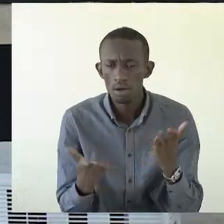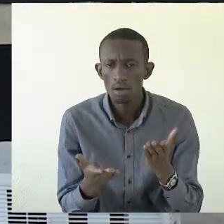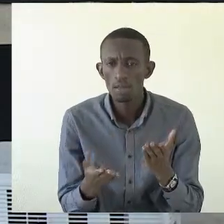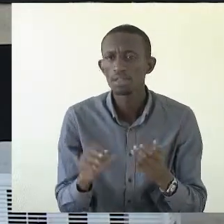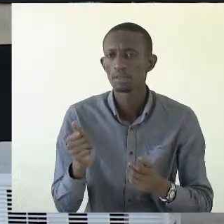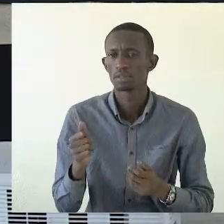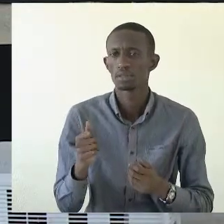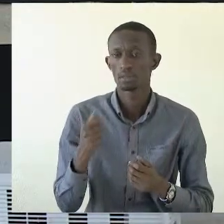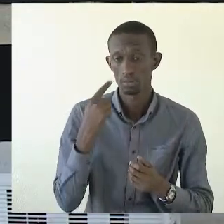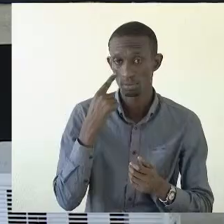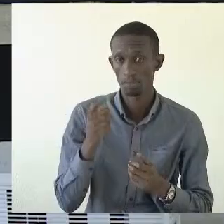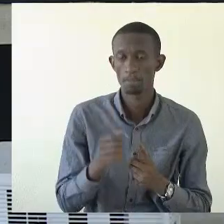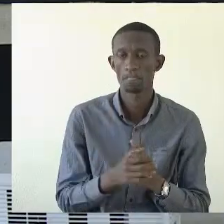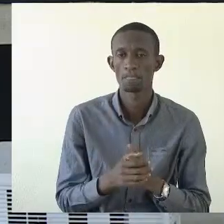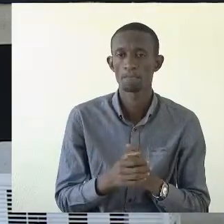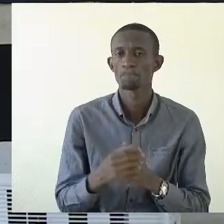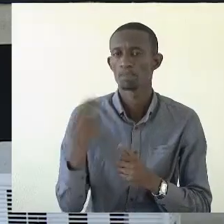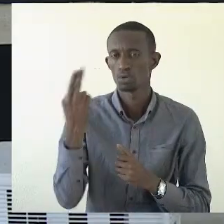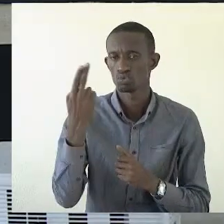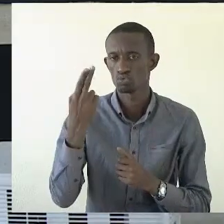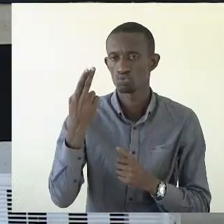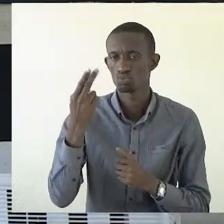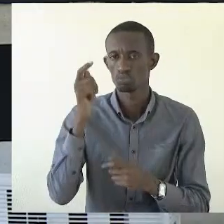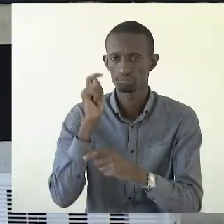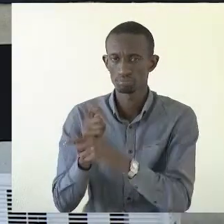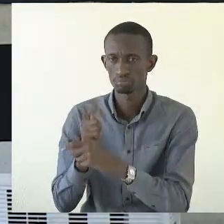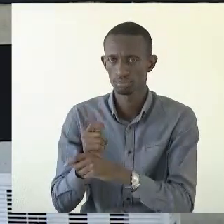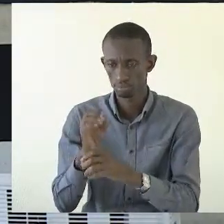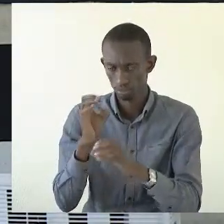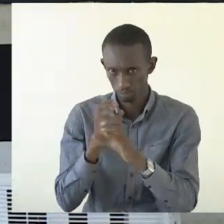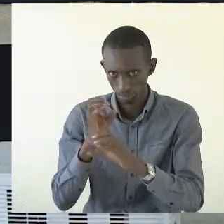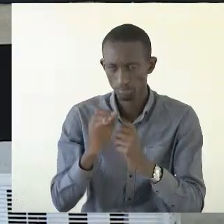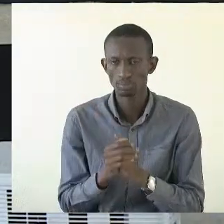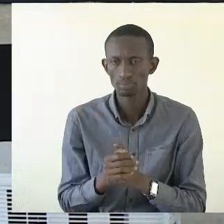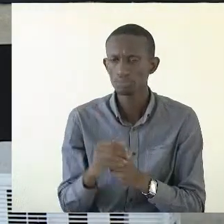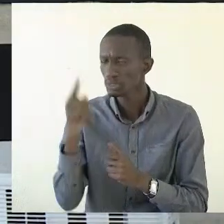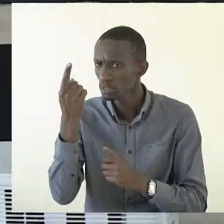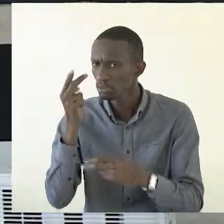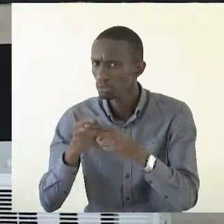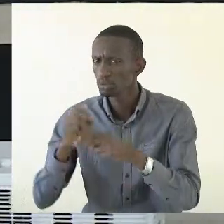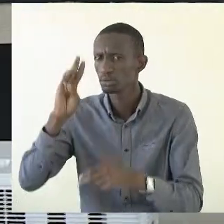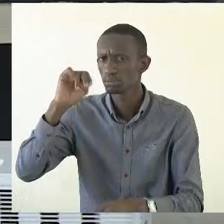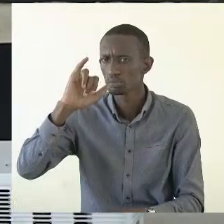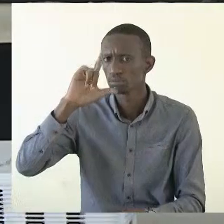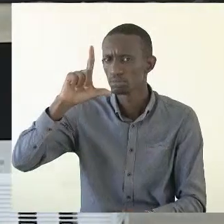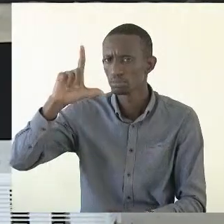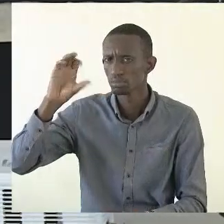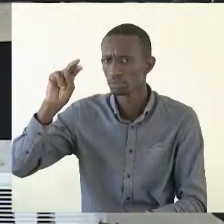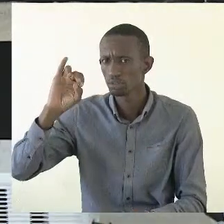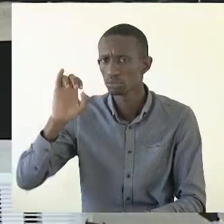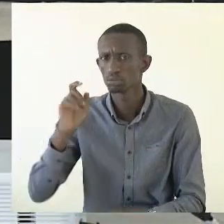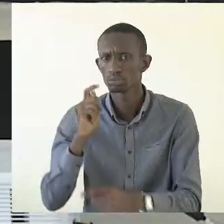tested by using two tests. One is Meron's reagent, another one